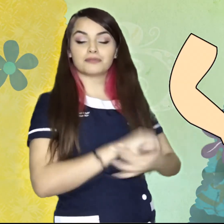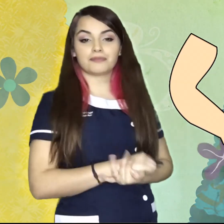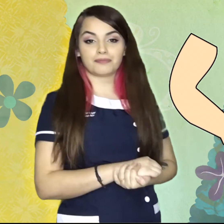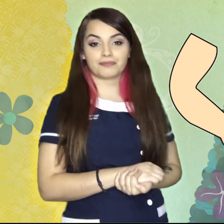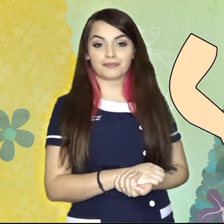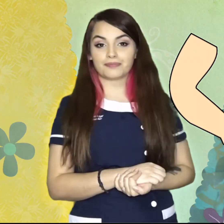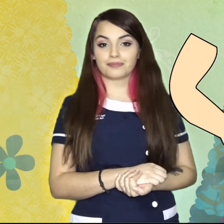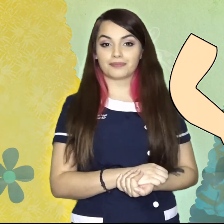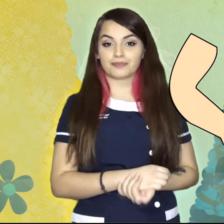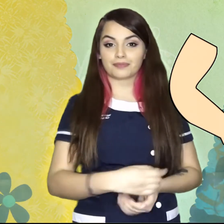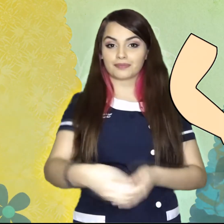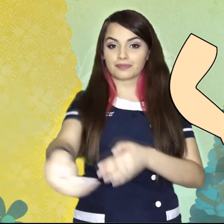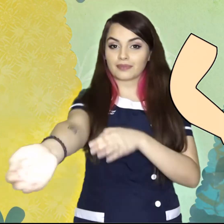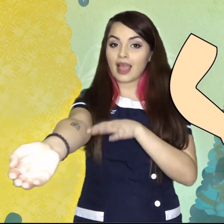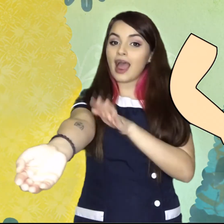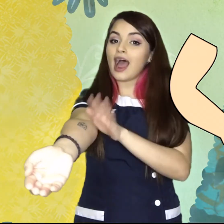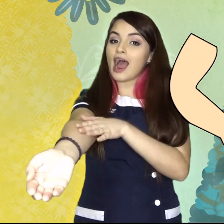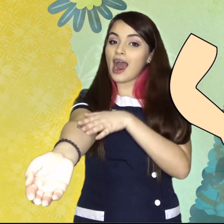Arm.